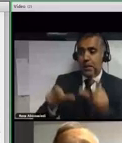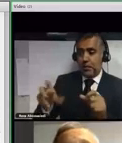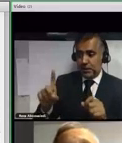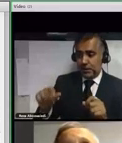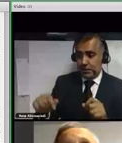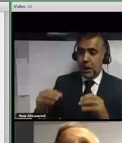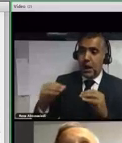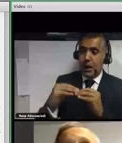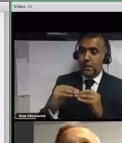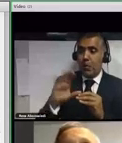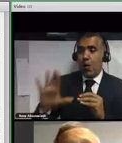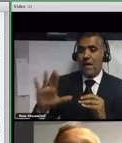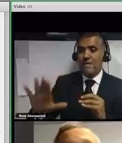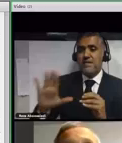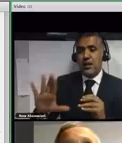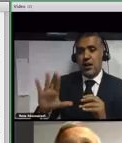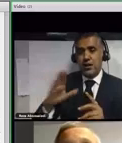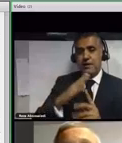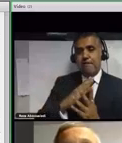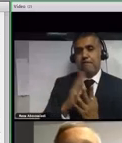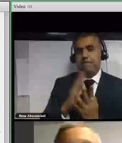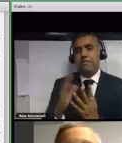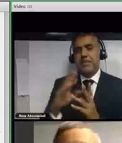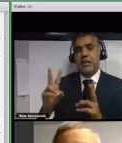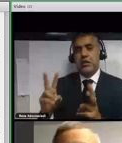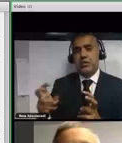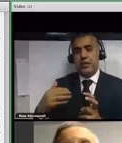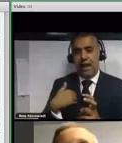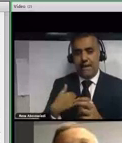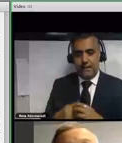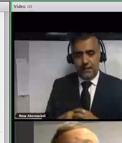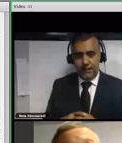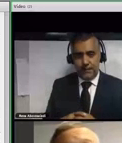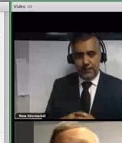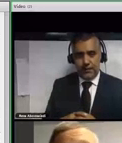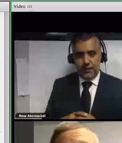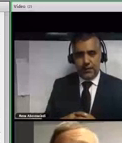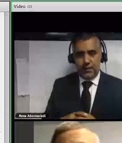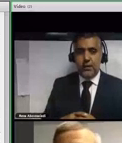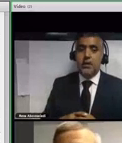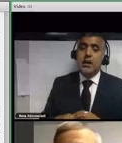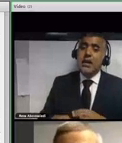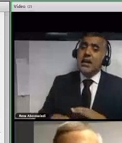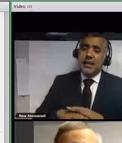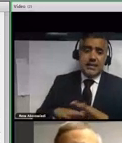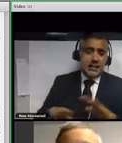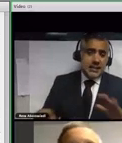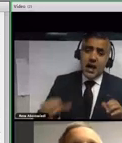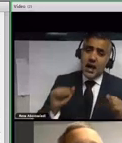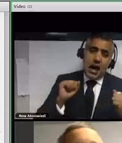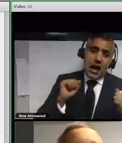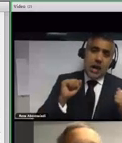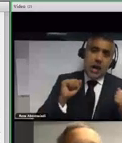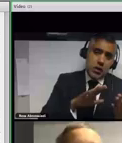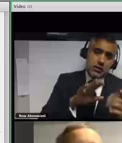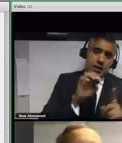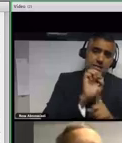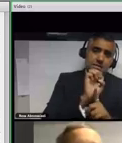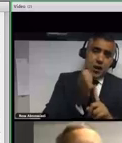more aspects of the kinds of issues that they have. They do not address the environment, though.